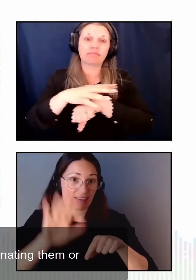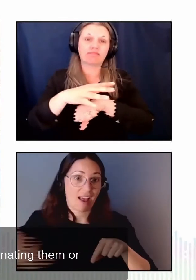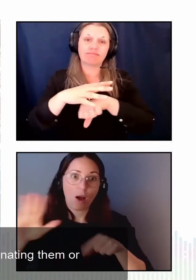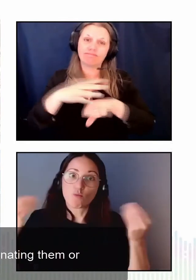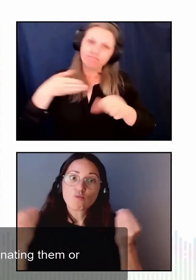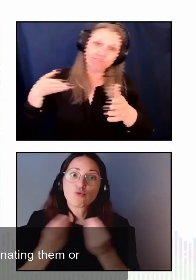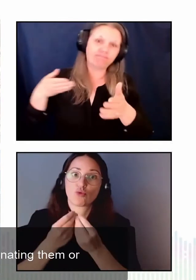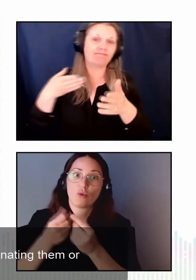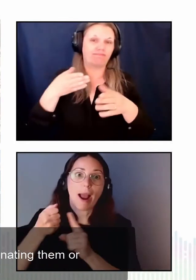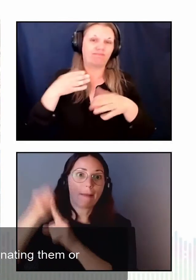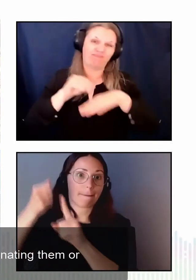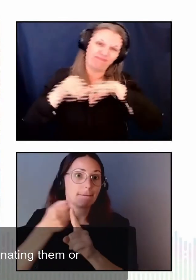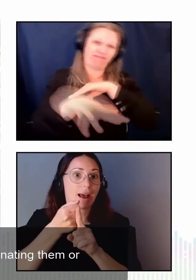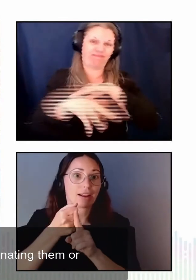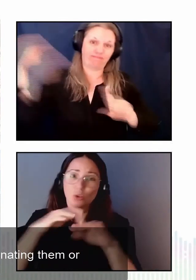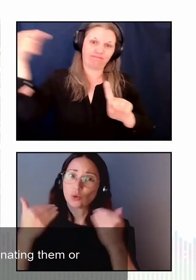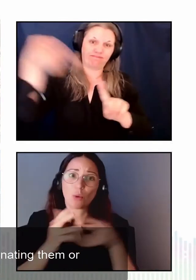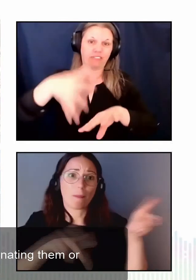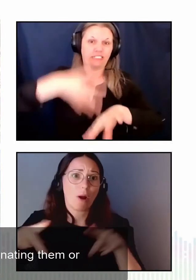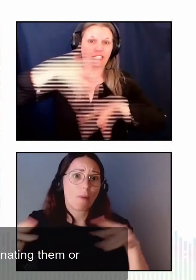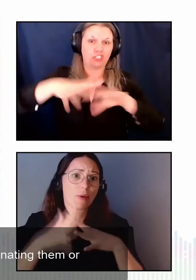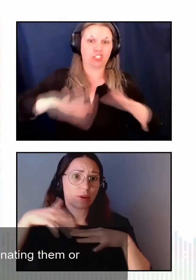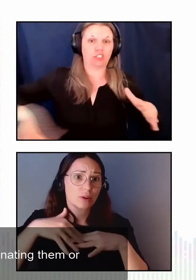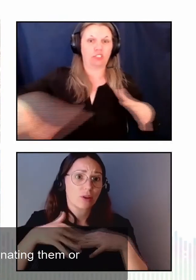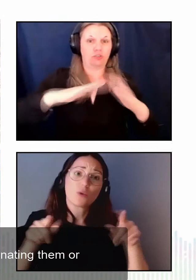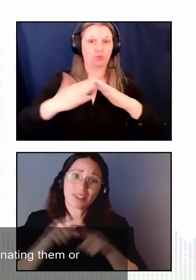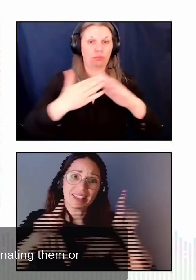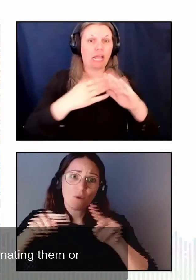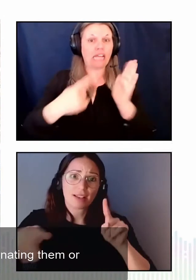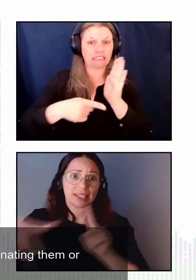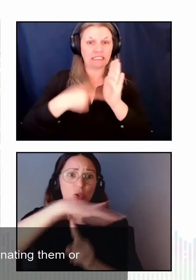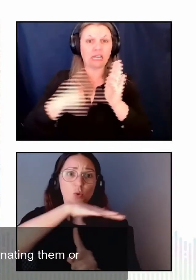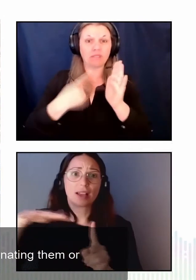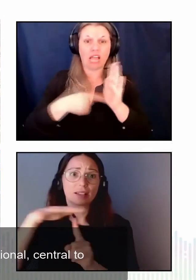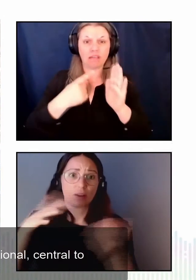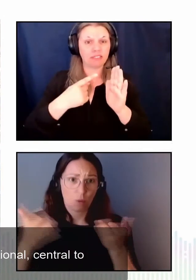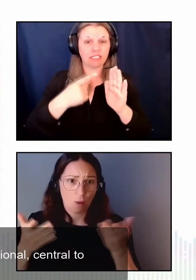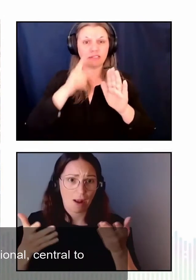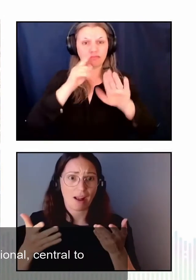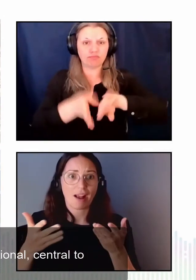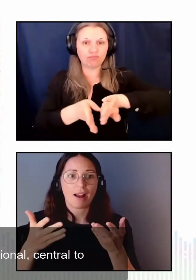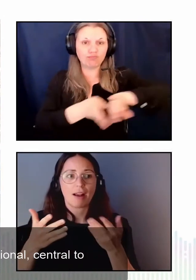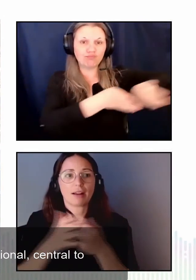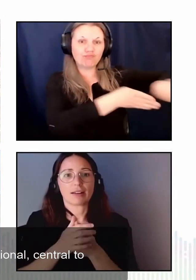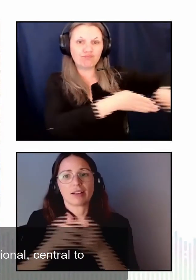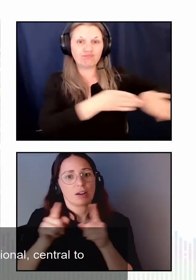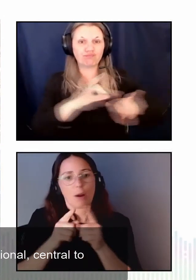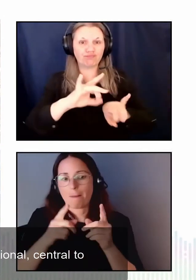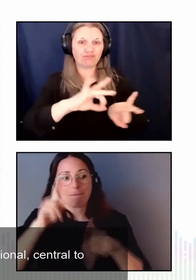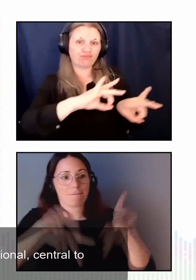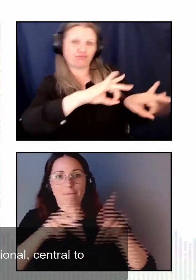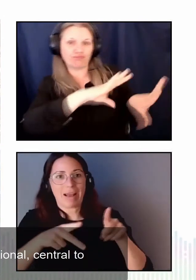populations, and in some cases actively alienating them or excluding them from areas that